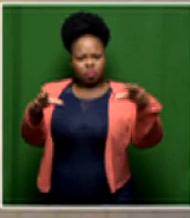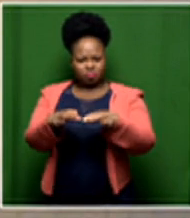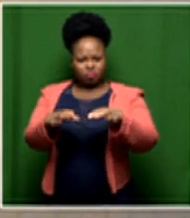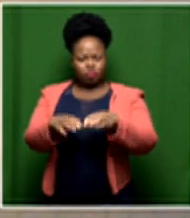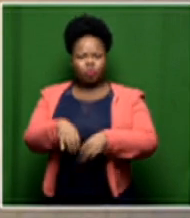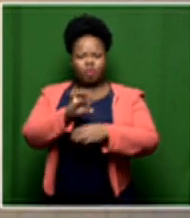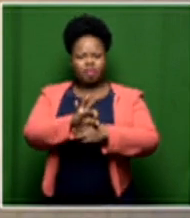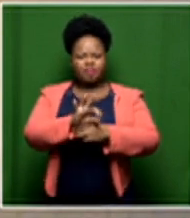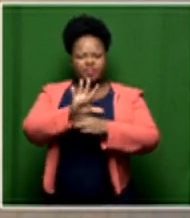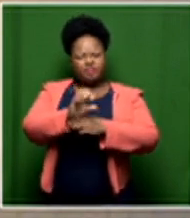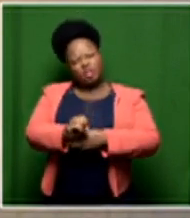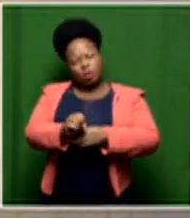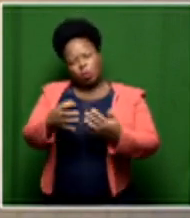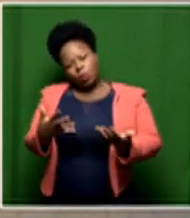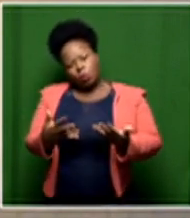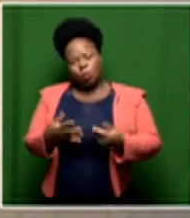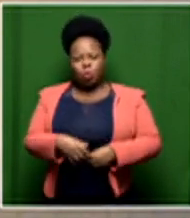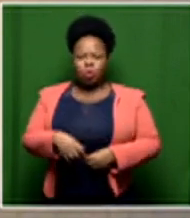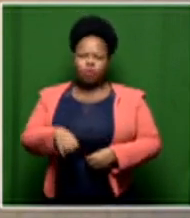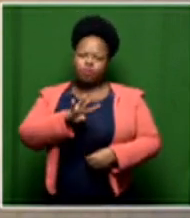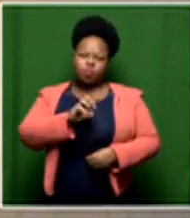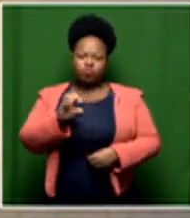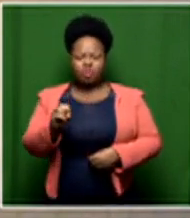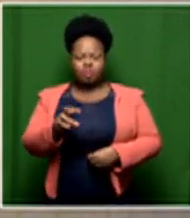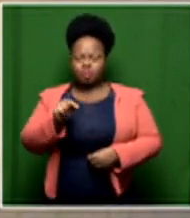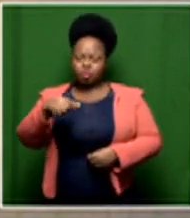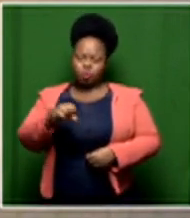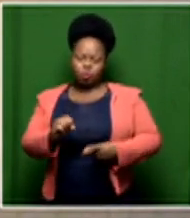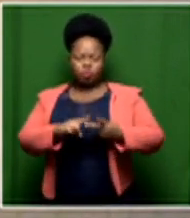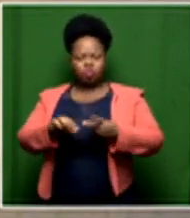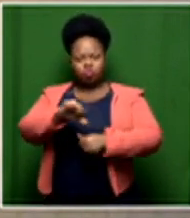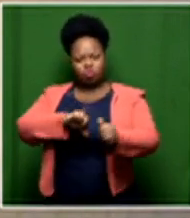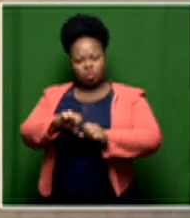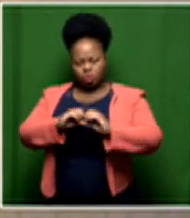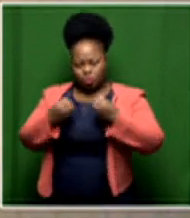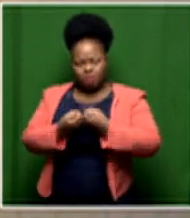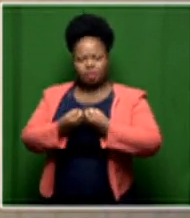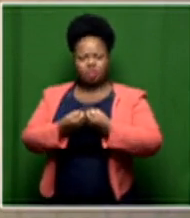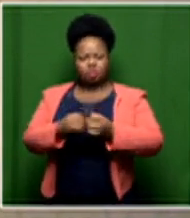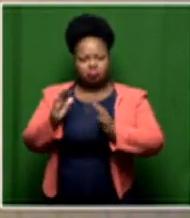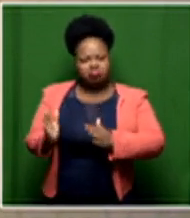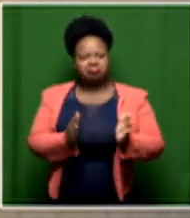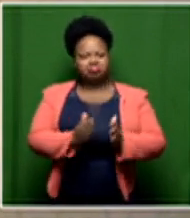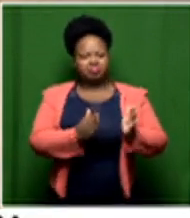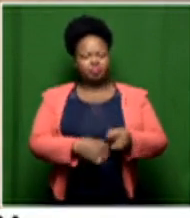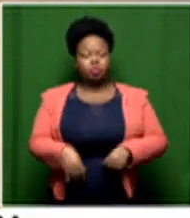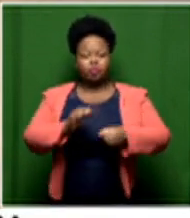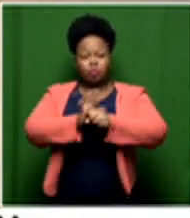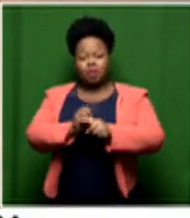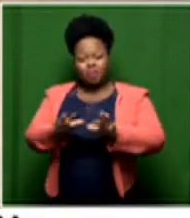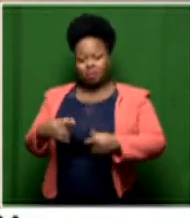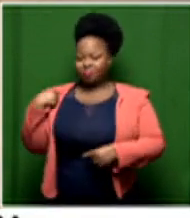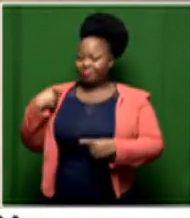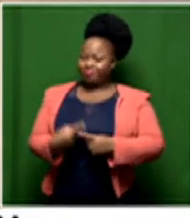about 350 or 400 NGOs, social justice organizations that have organized around COVID-19